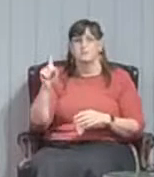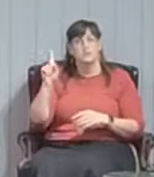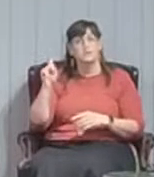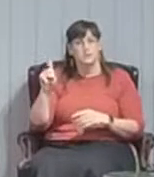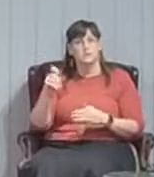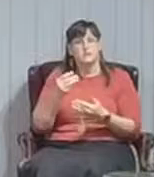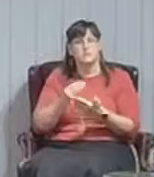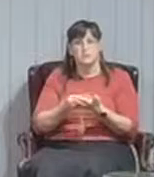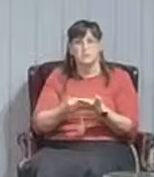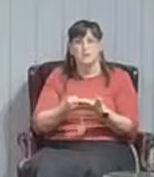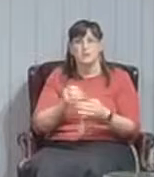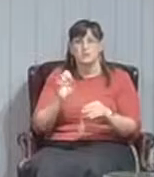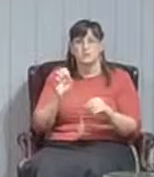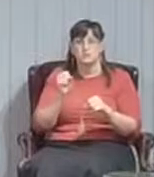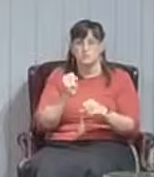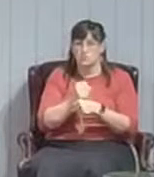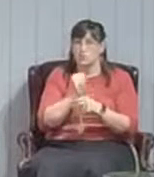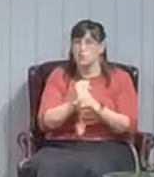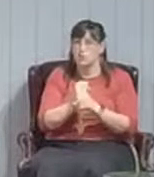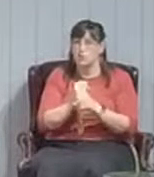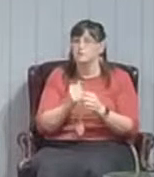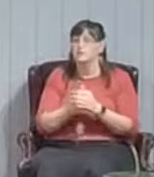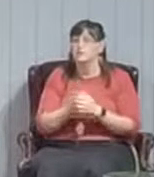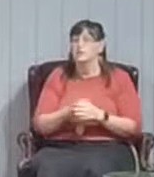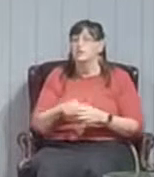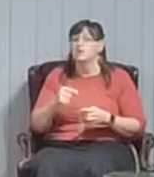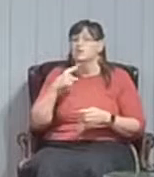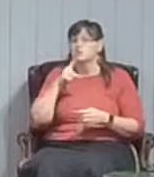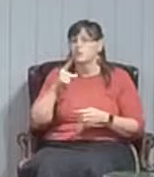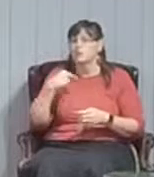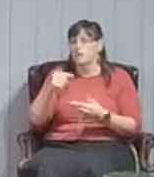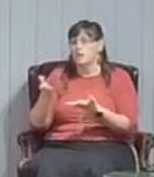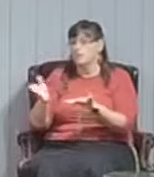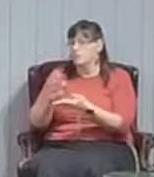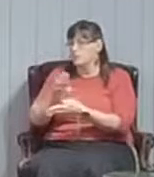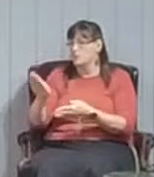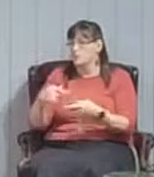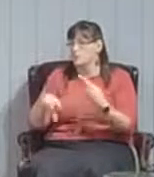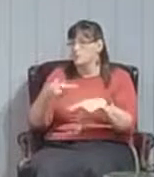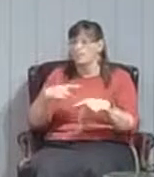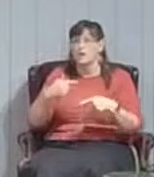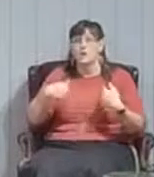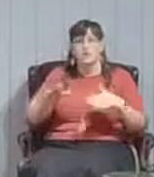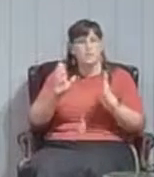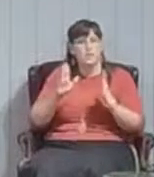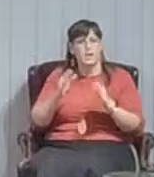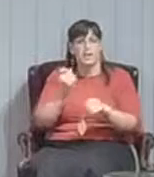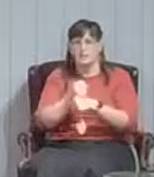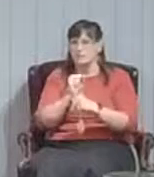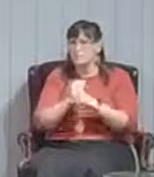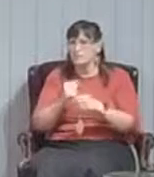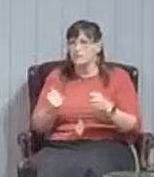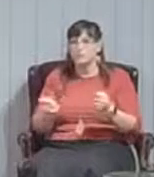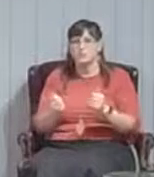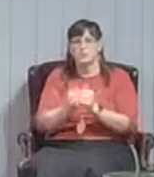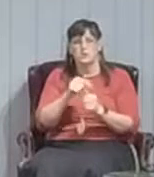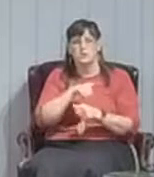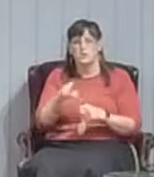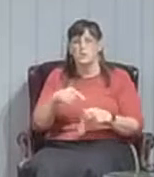this, and so here, let us build with you, and we'll be more hands on the